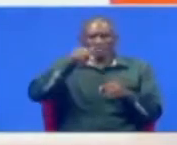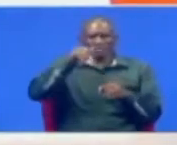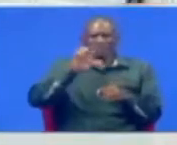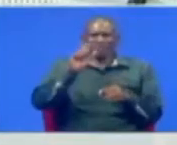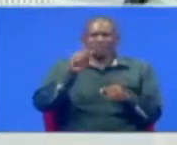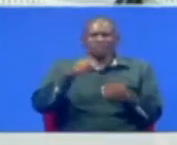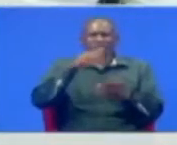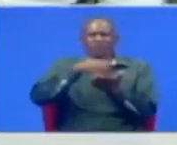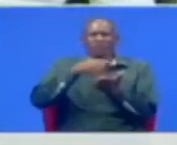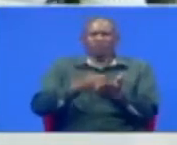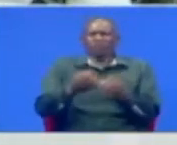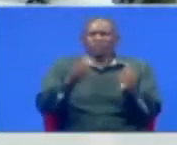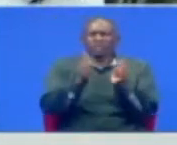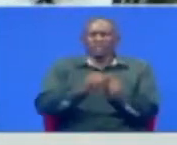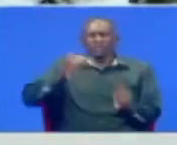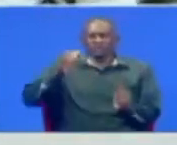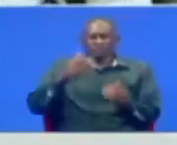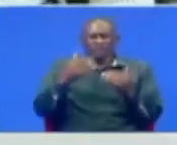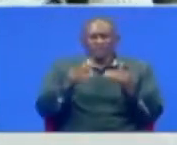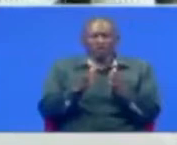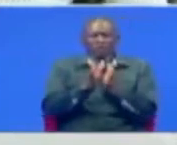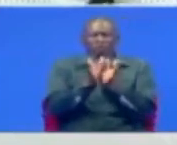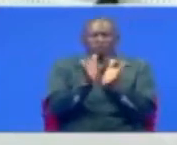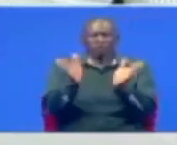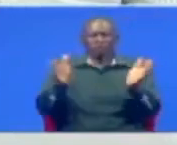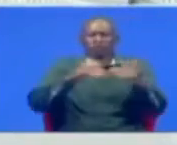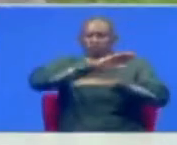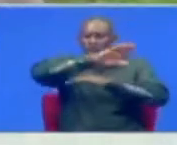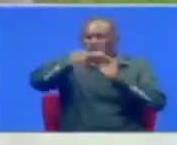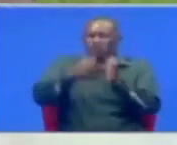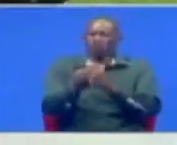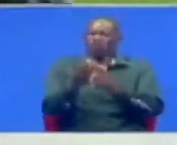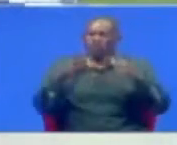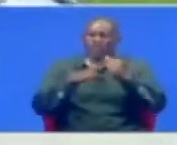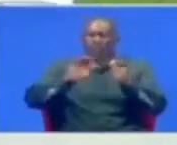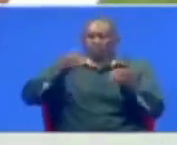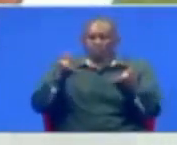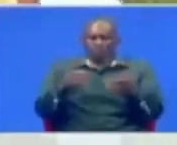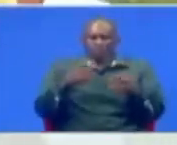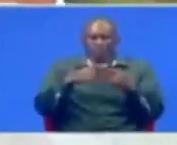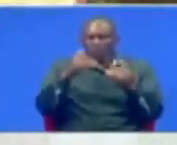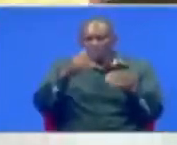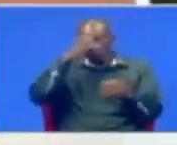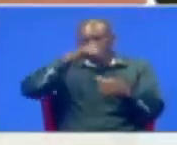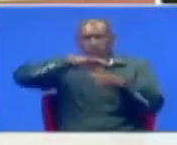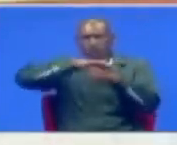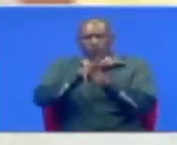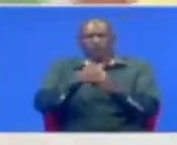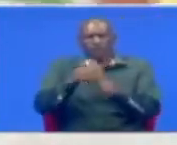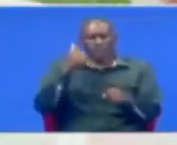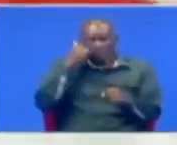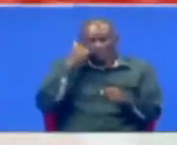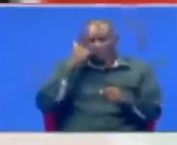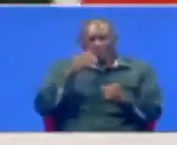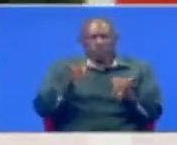offers is a potential for the students of today to become the entrepreneurs and the innovators of the future.